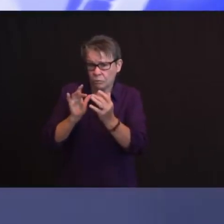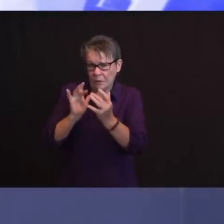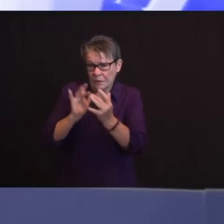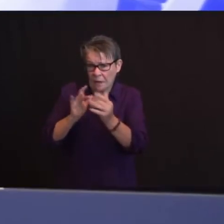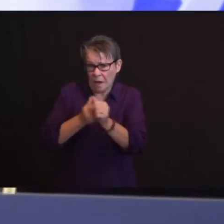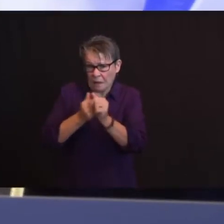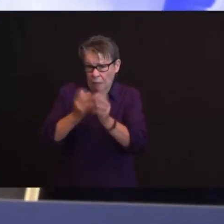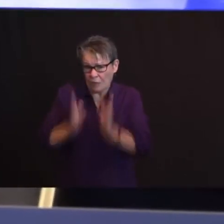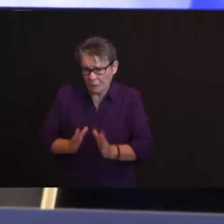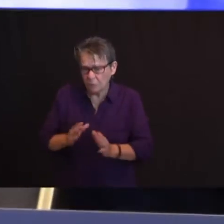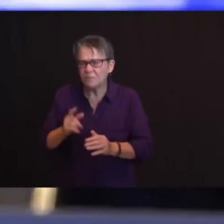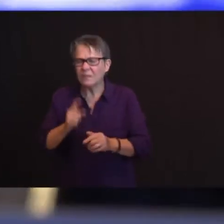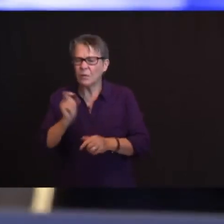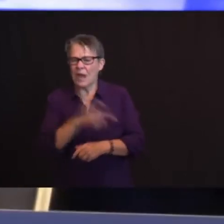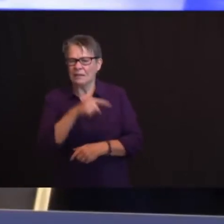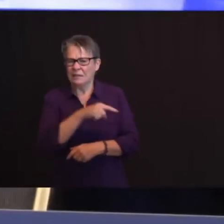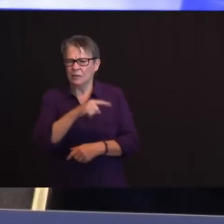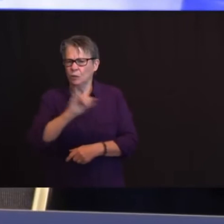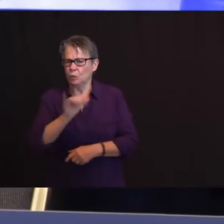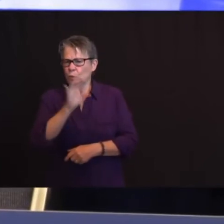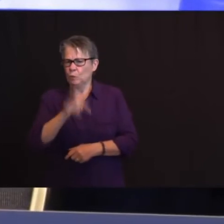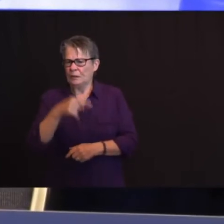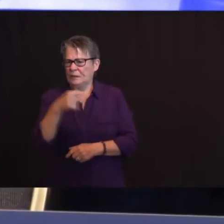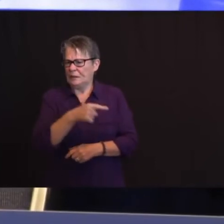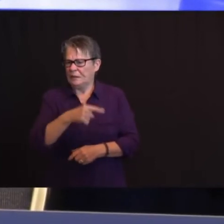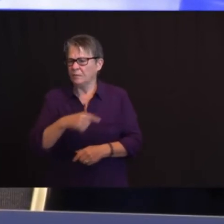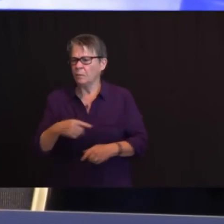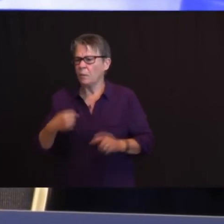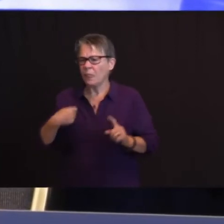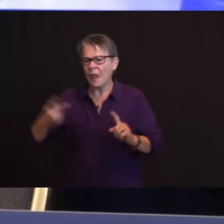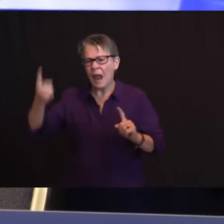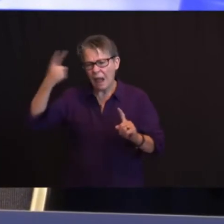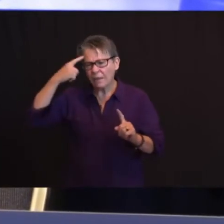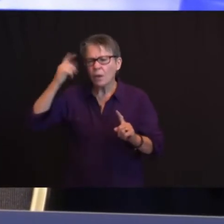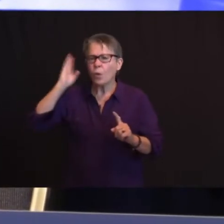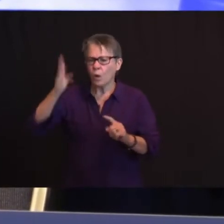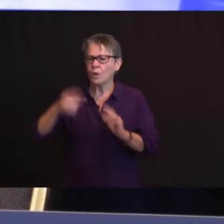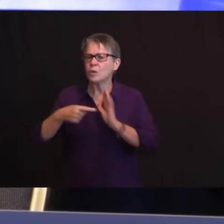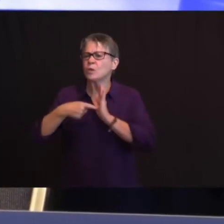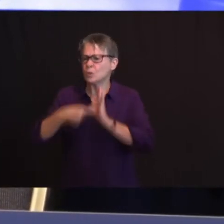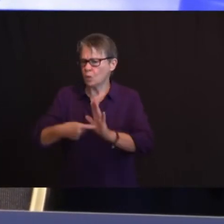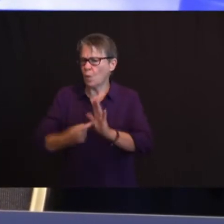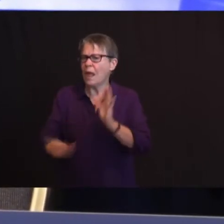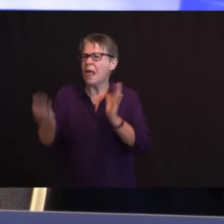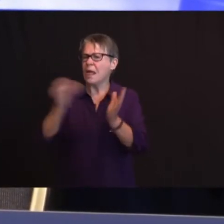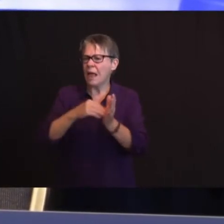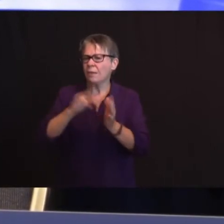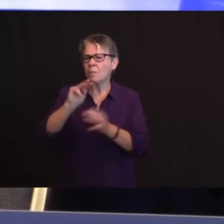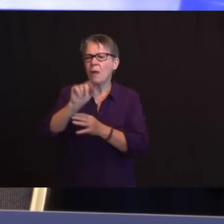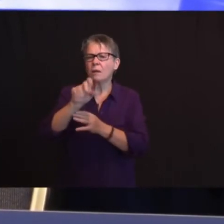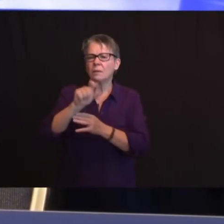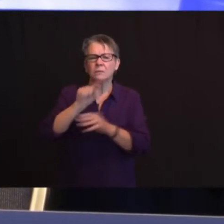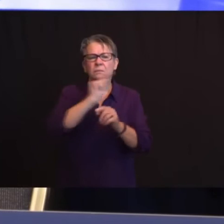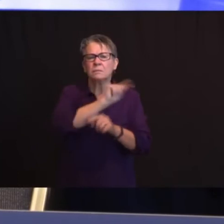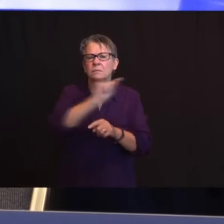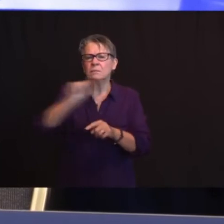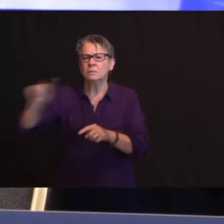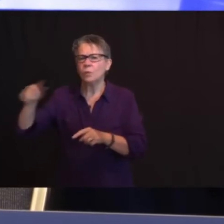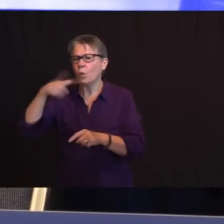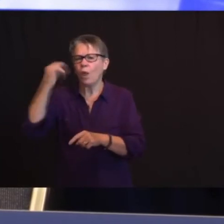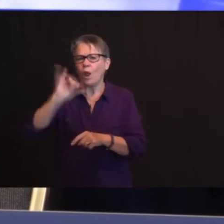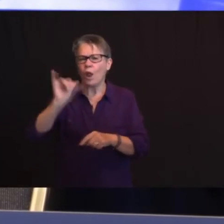forth the models because we look at them regularly and look at new cases. We know after